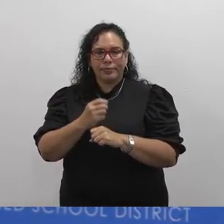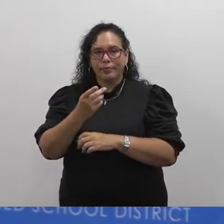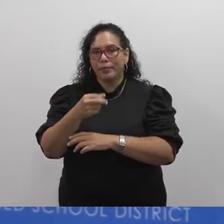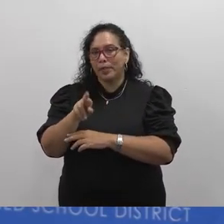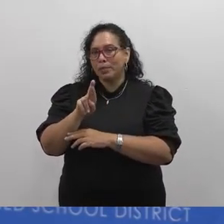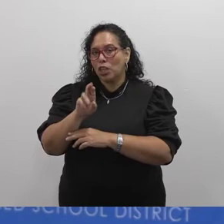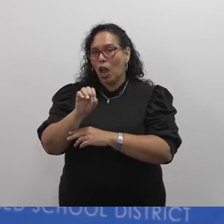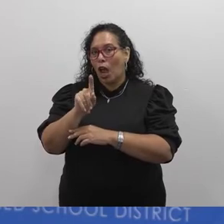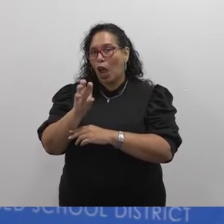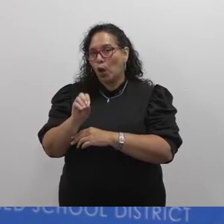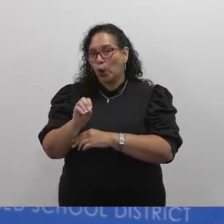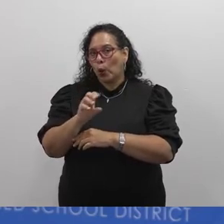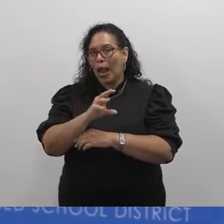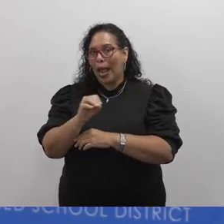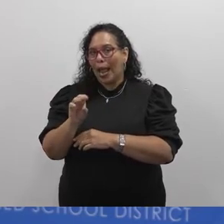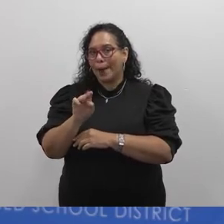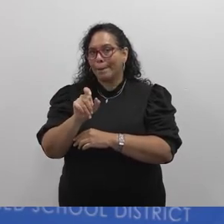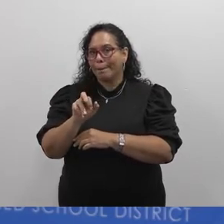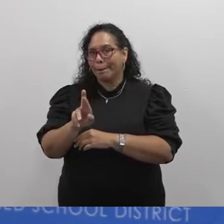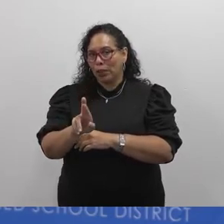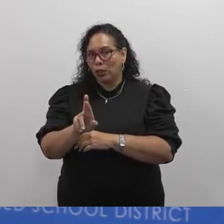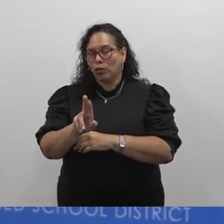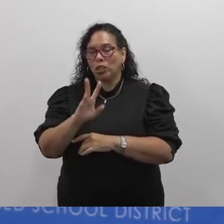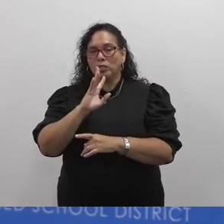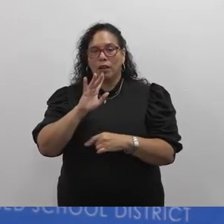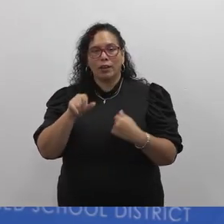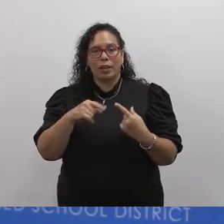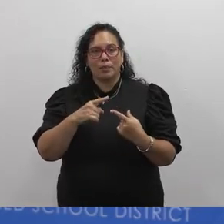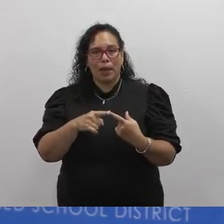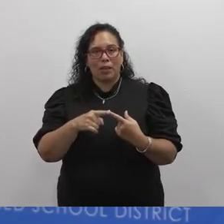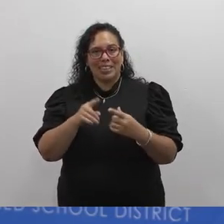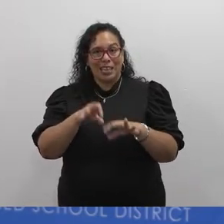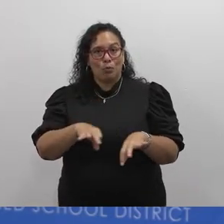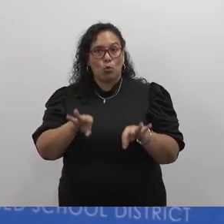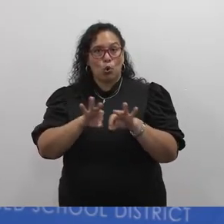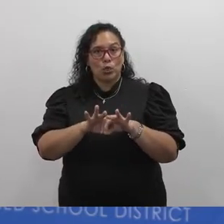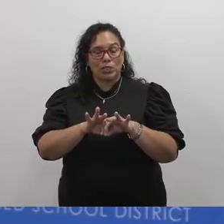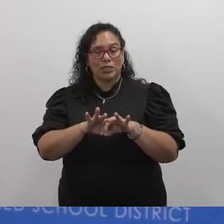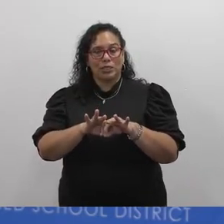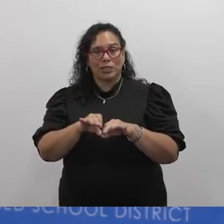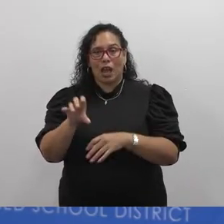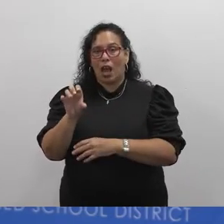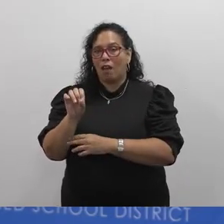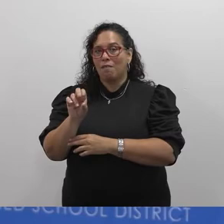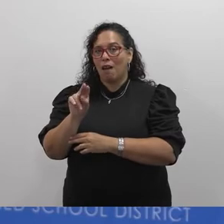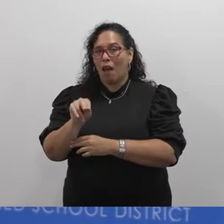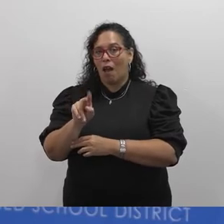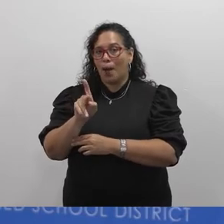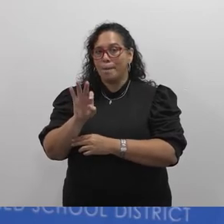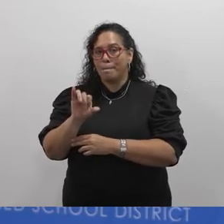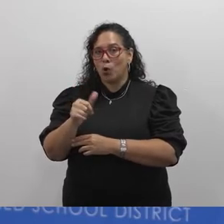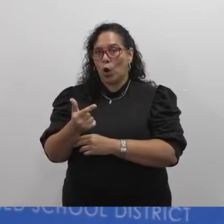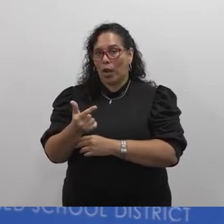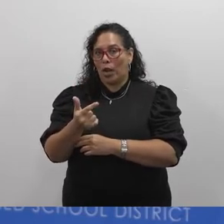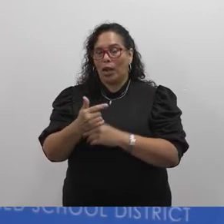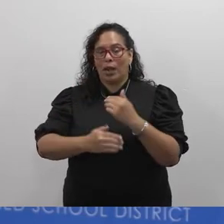Otto and Mr. Miller already referenced the importance of the onboarding process, and